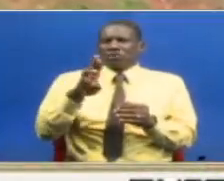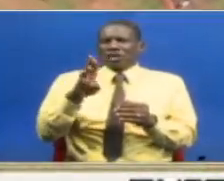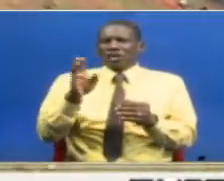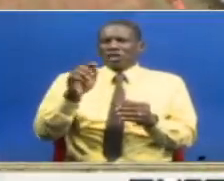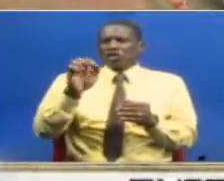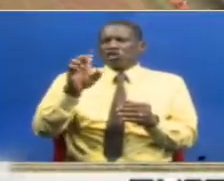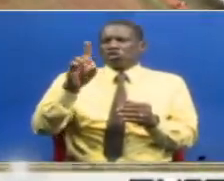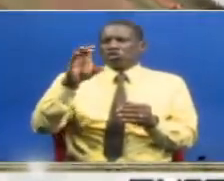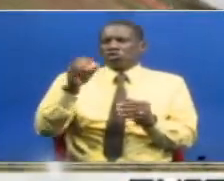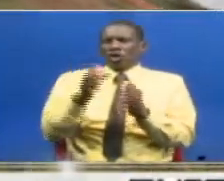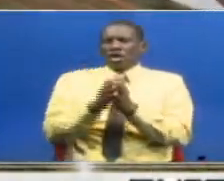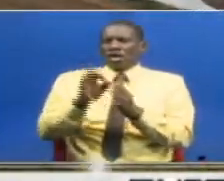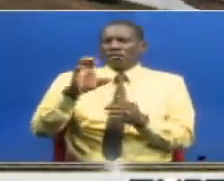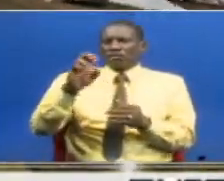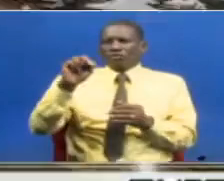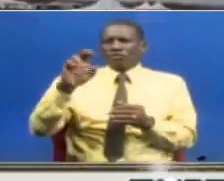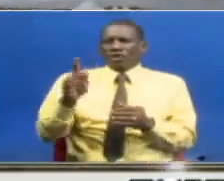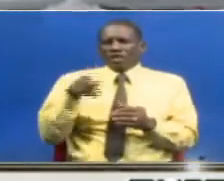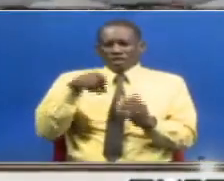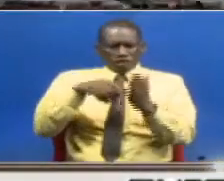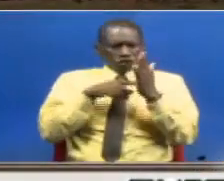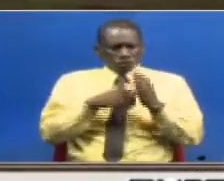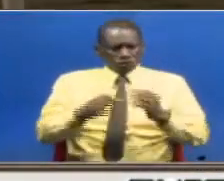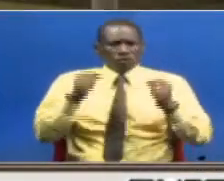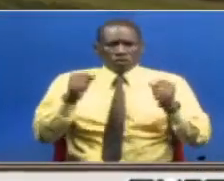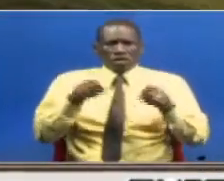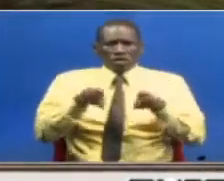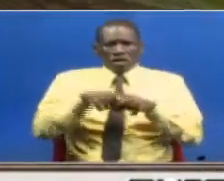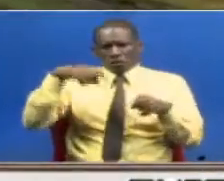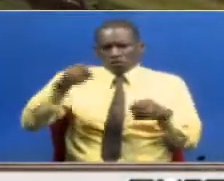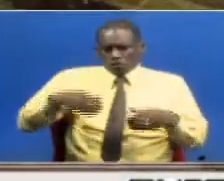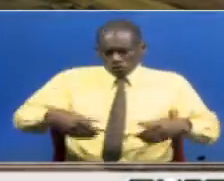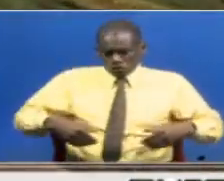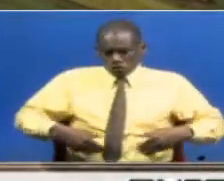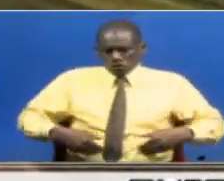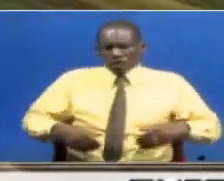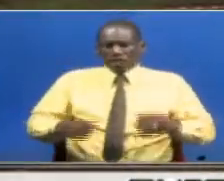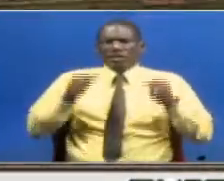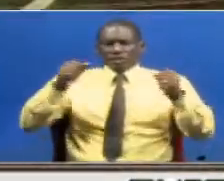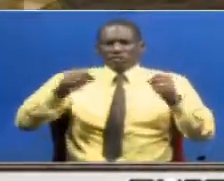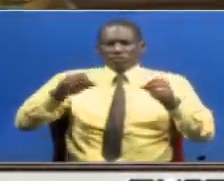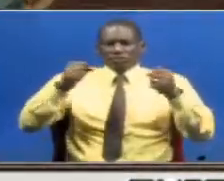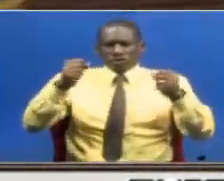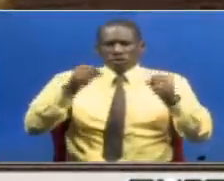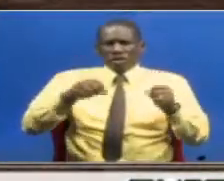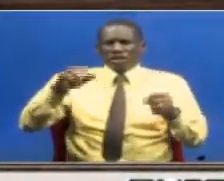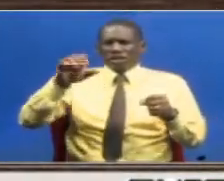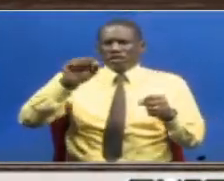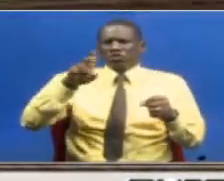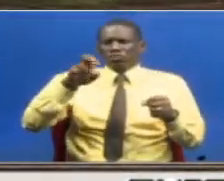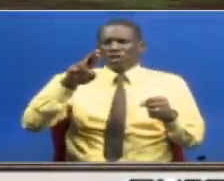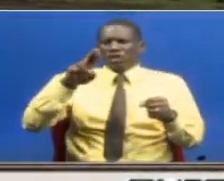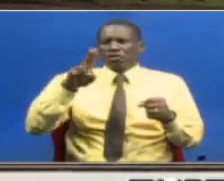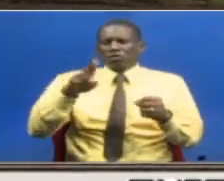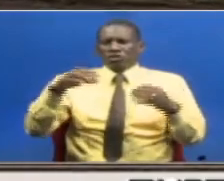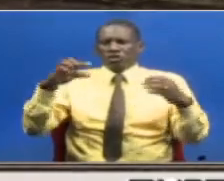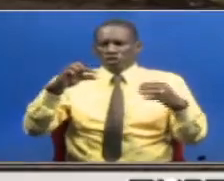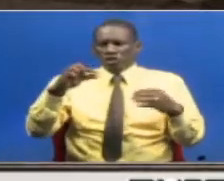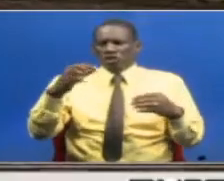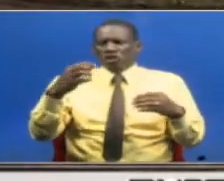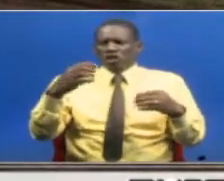Tundo. Rajvir showed his prowess as he also scooped the junior championship title in a Subaru GC8, which he shared with his